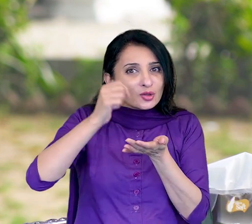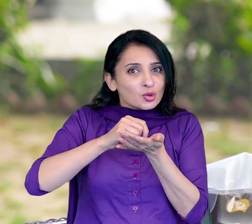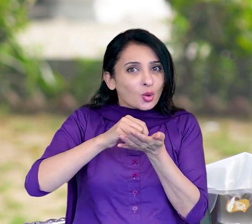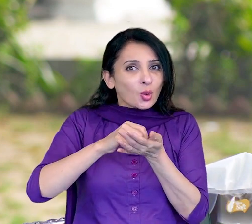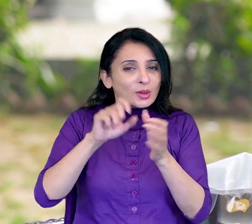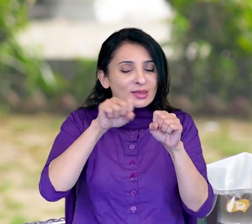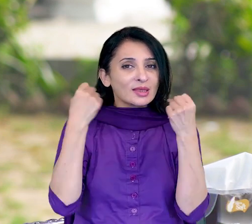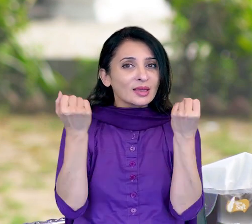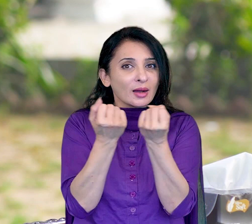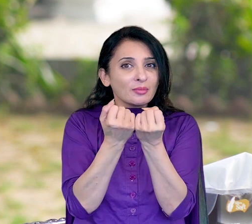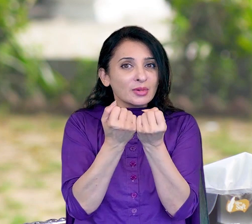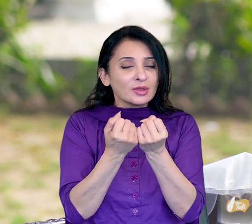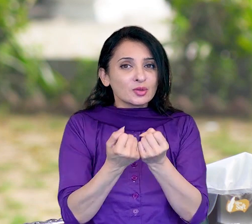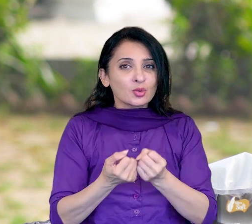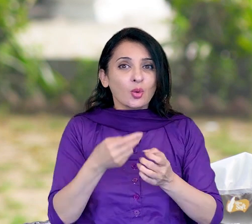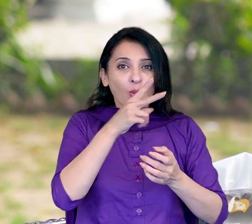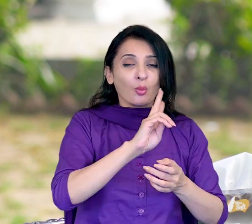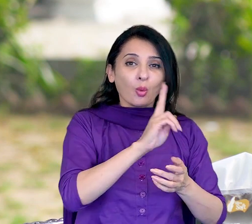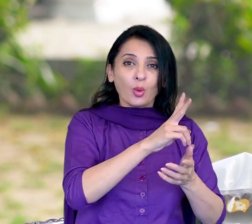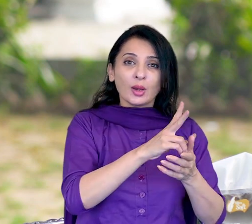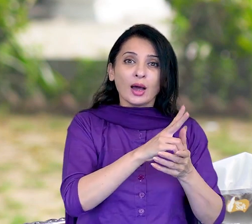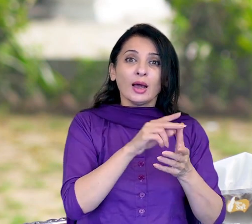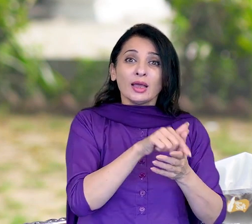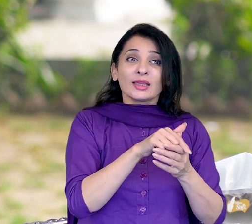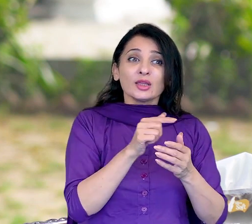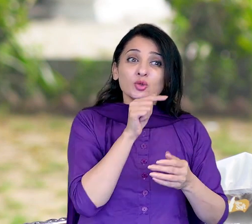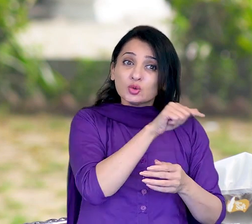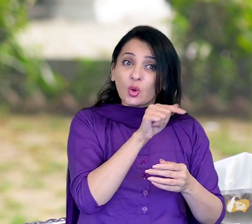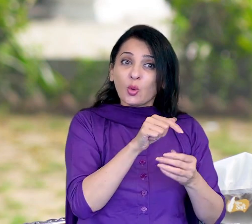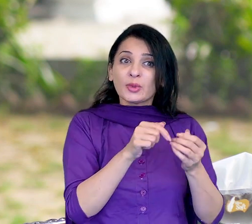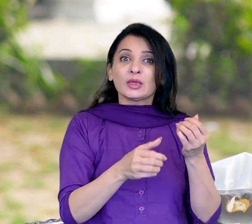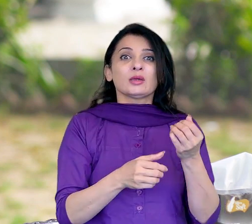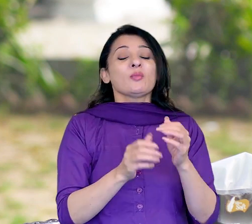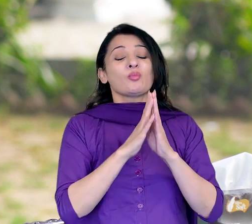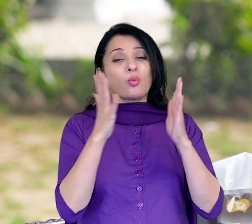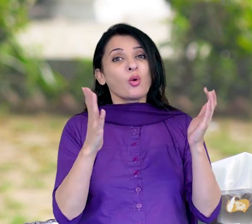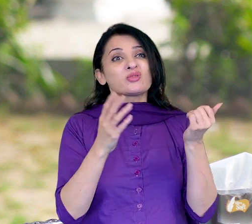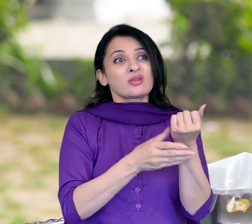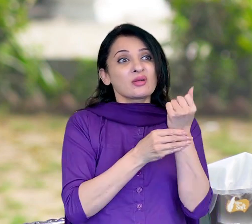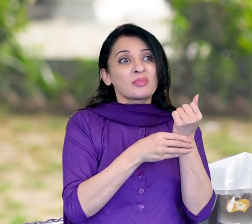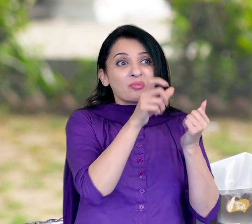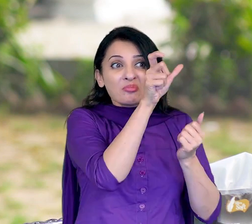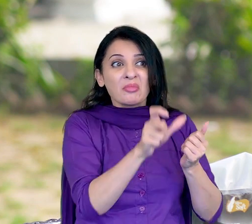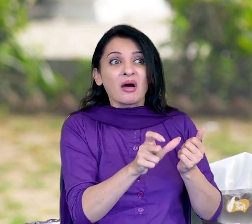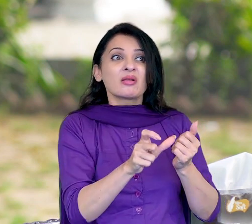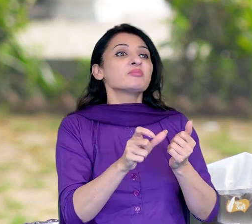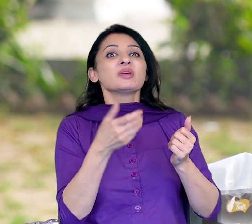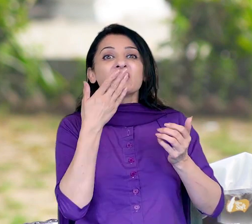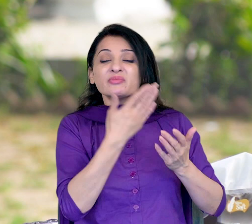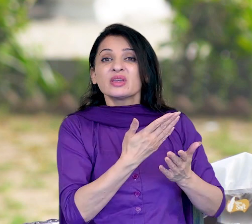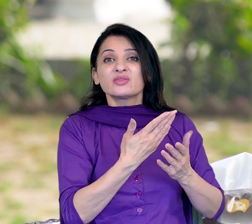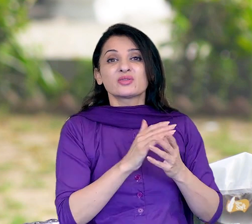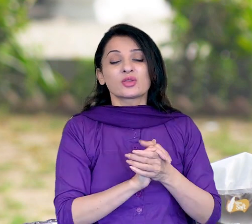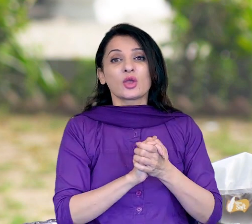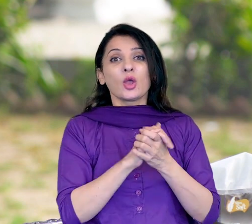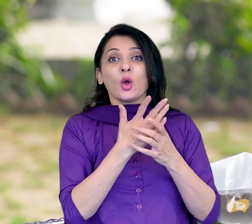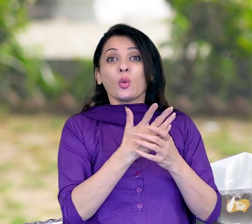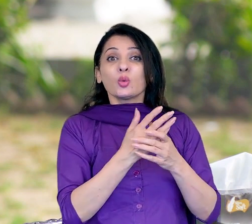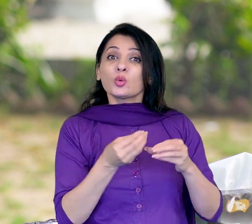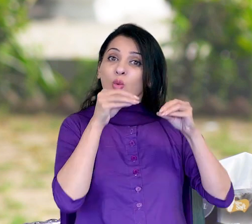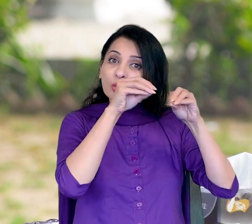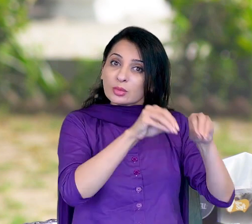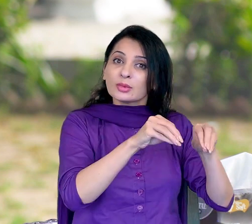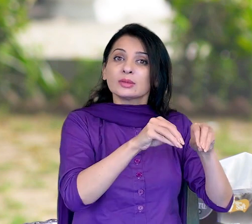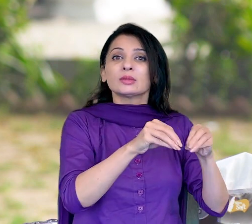risk, so to reduce the hospitalization. Now, what are the benefits that you could have achieved from having these